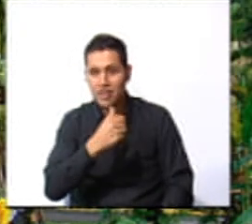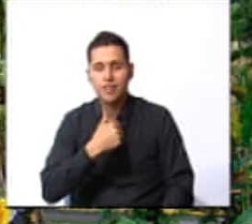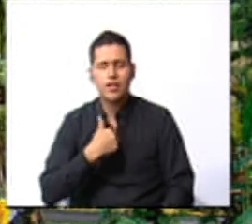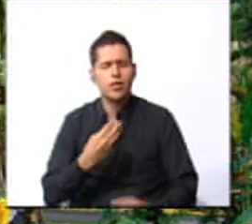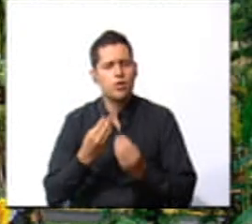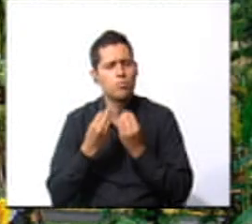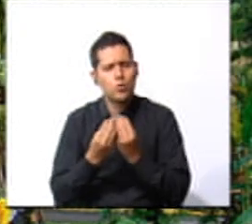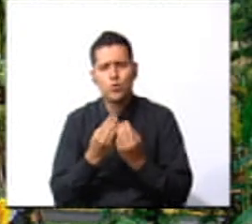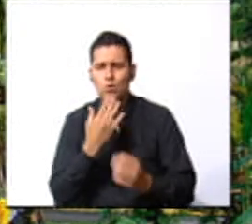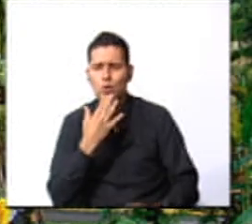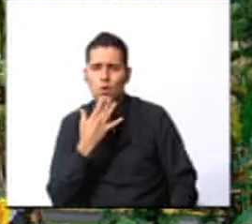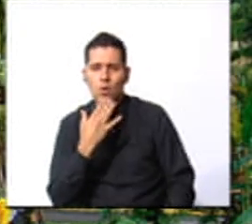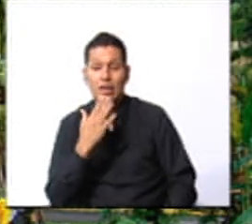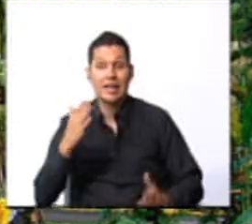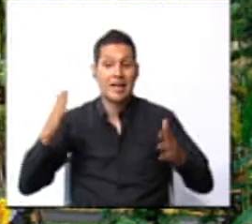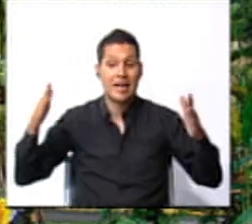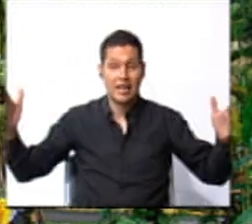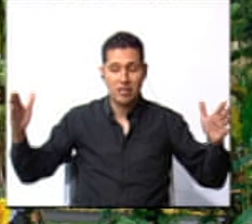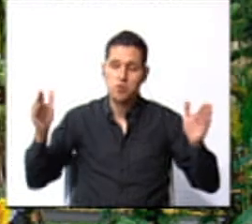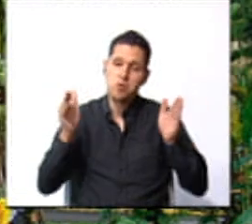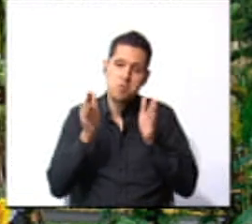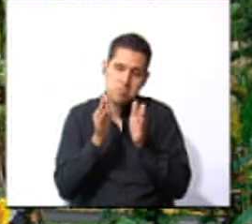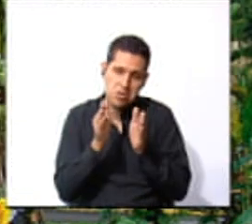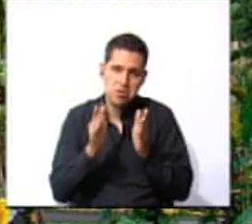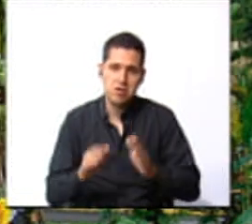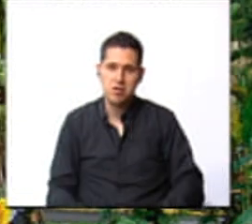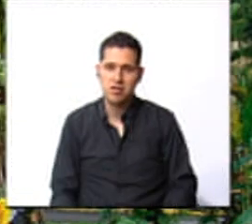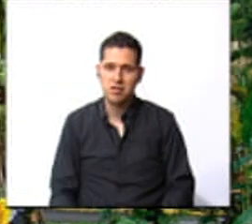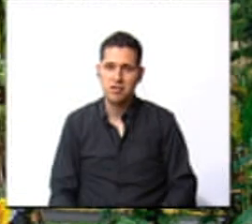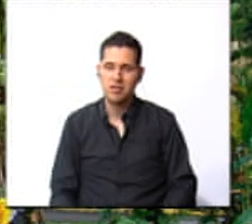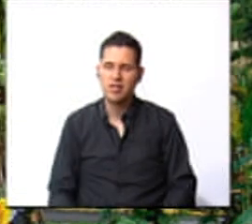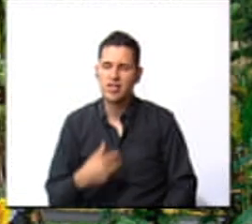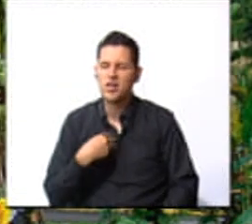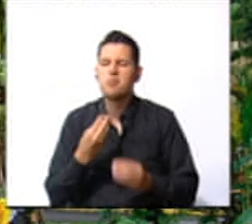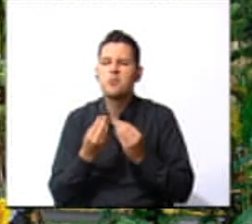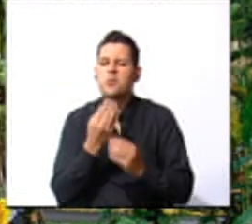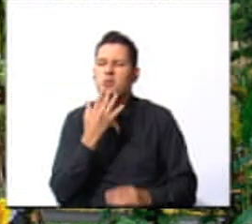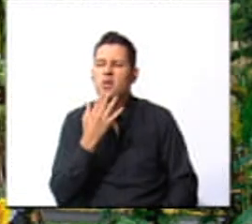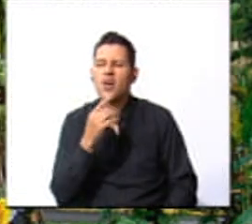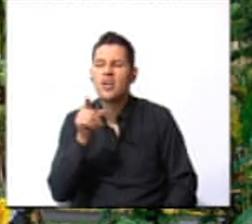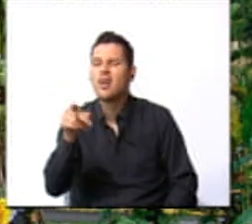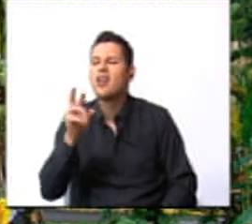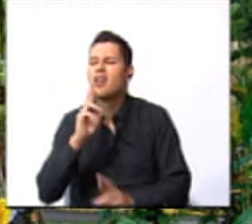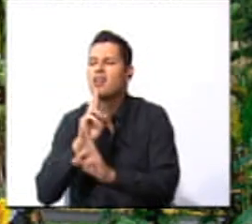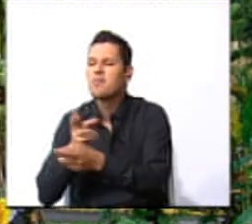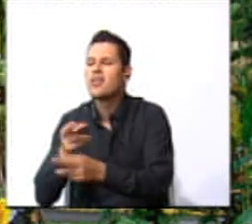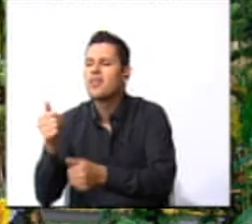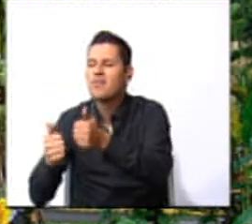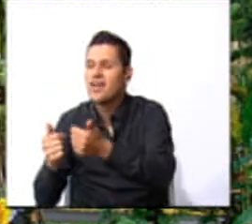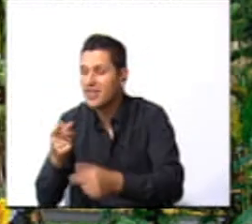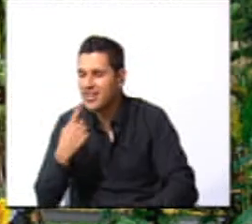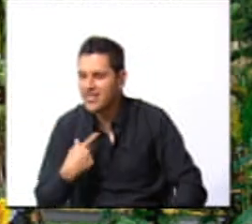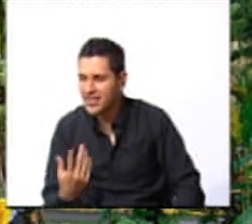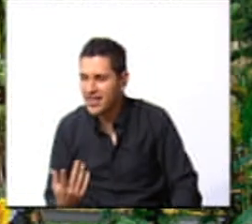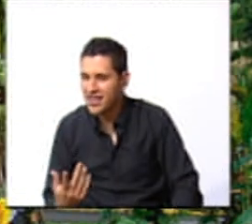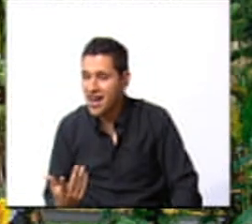big or small, and it has a lot of colors. What's the answer? What's the